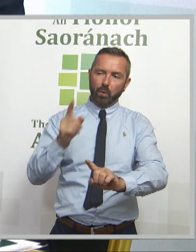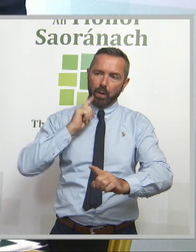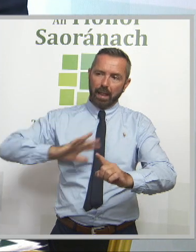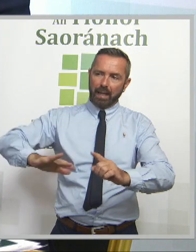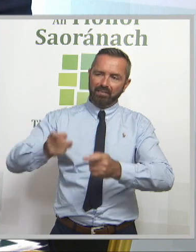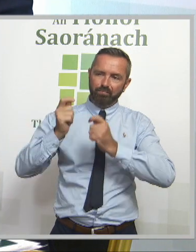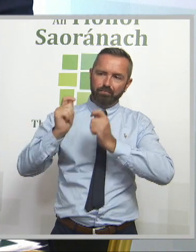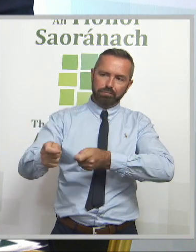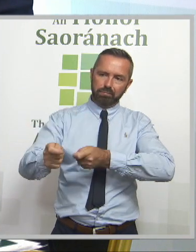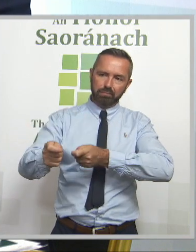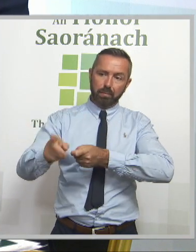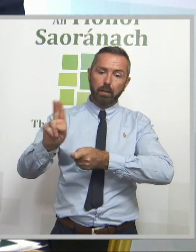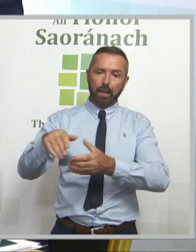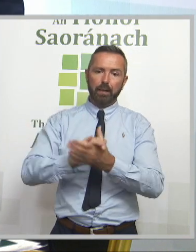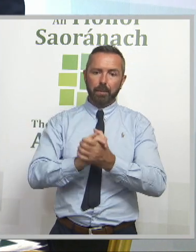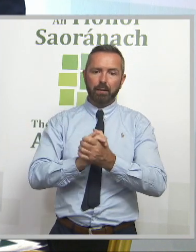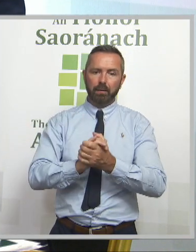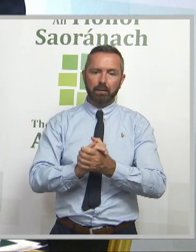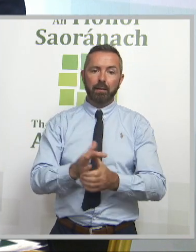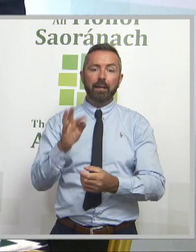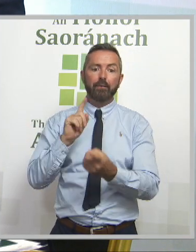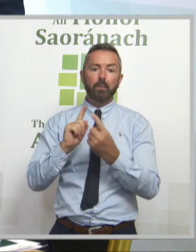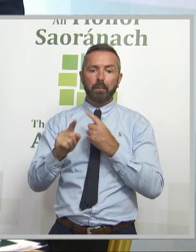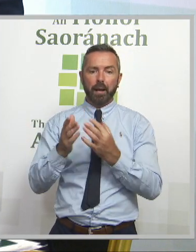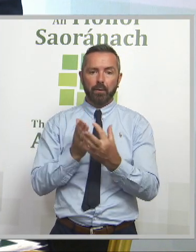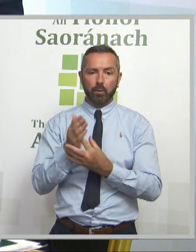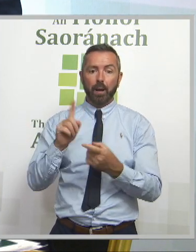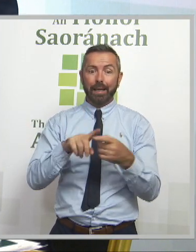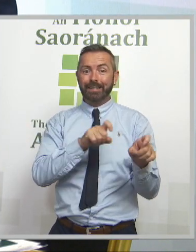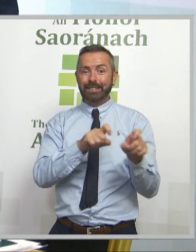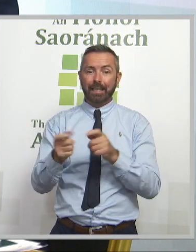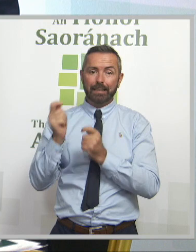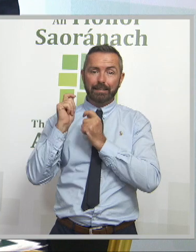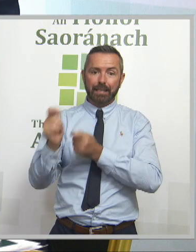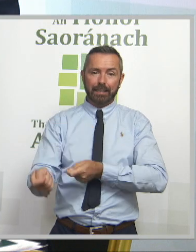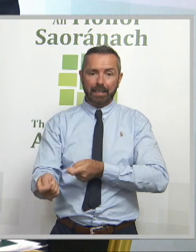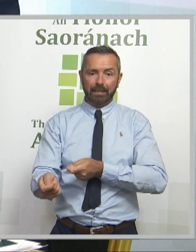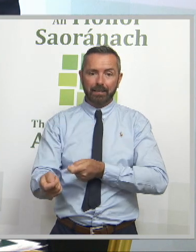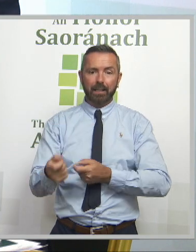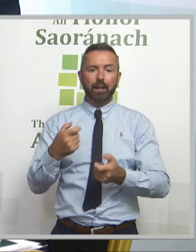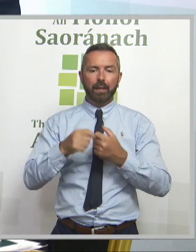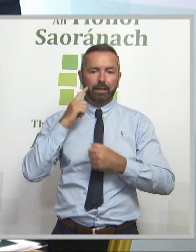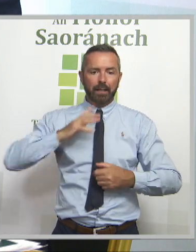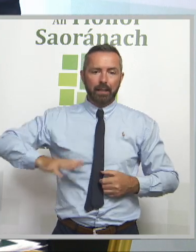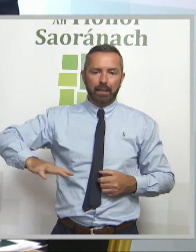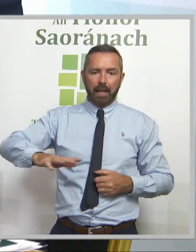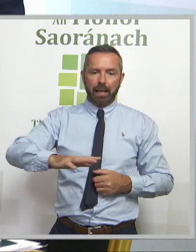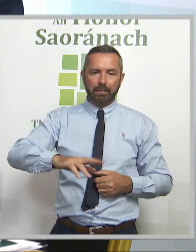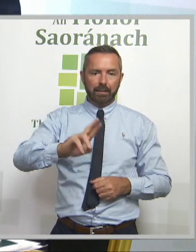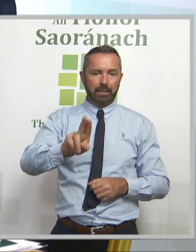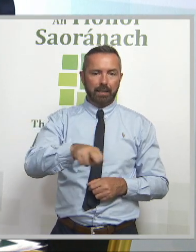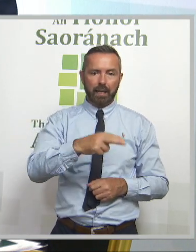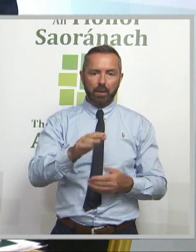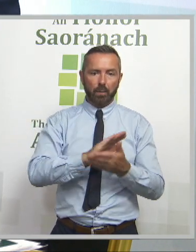But assuming it passes through that appeals process and is still designated, what can't happen is that that land then becomes devalued in the mind